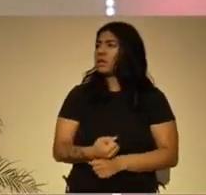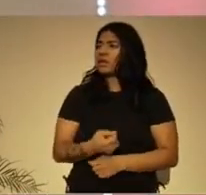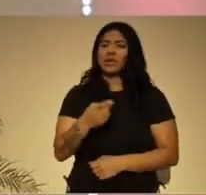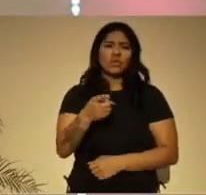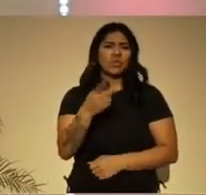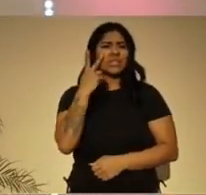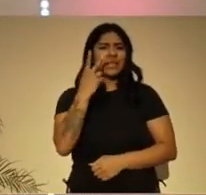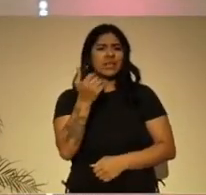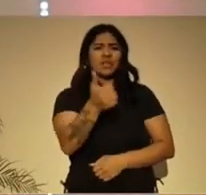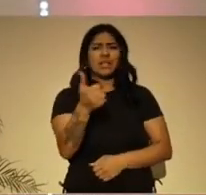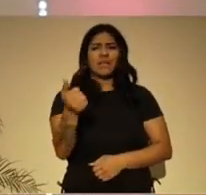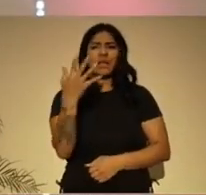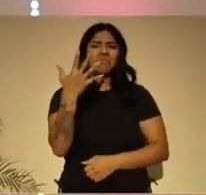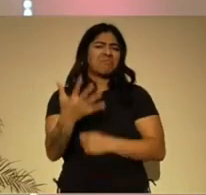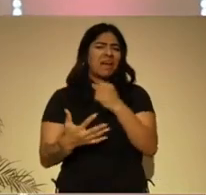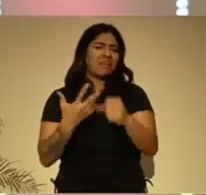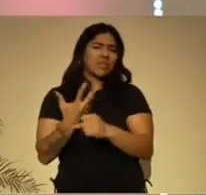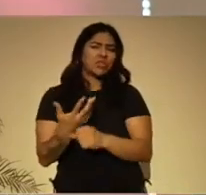yourself in like 5 years?